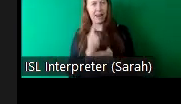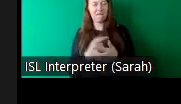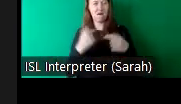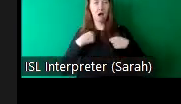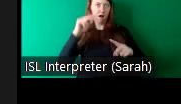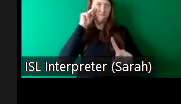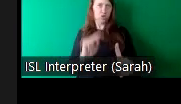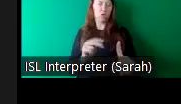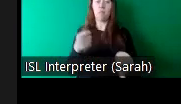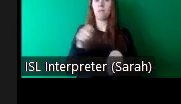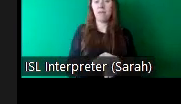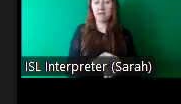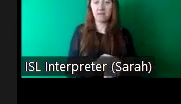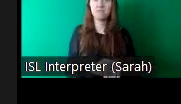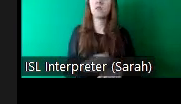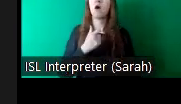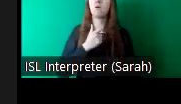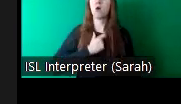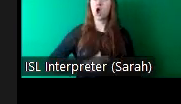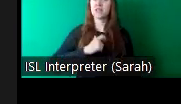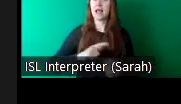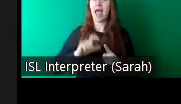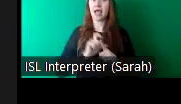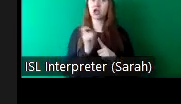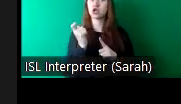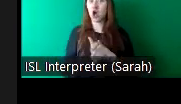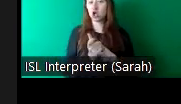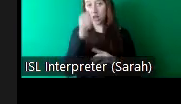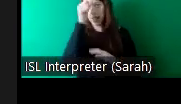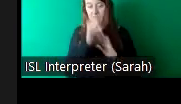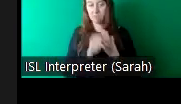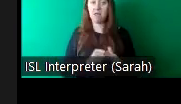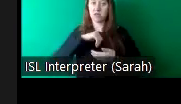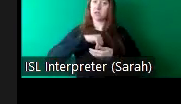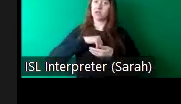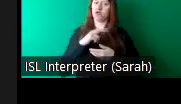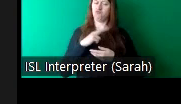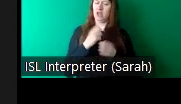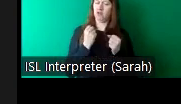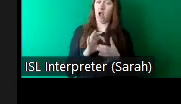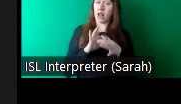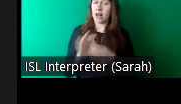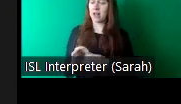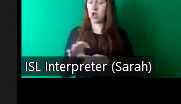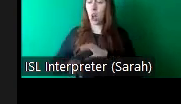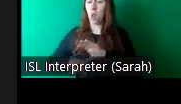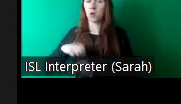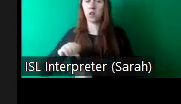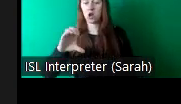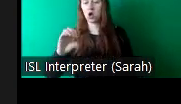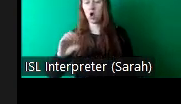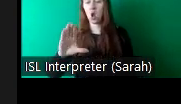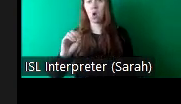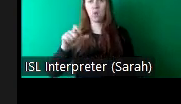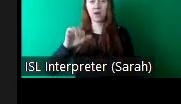our personal and our cultural experiences can be a little bit neo-colonialist in outlook, or we might be motivated by paternalistic or charitable